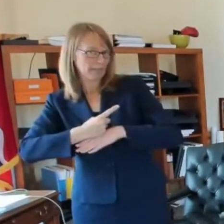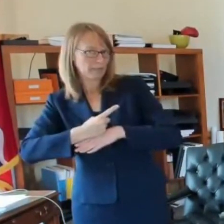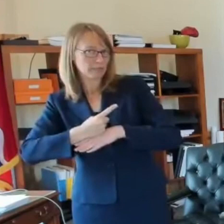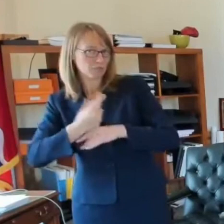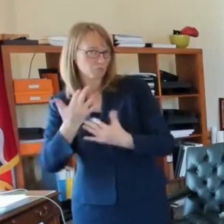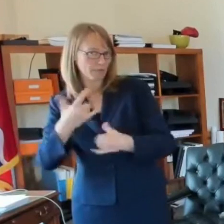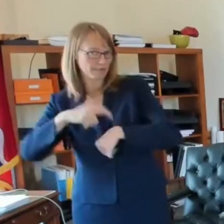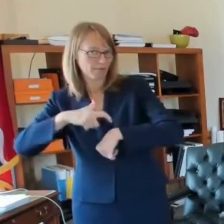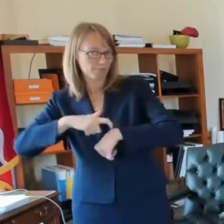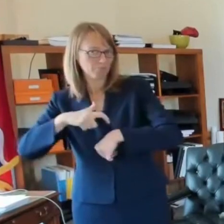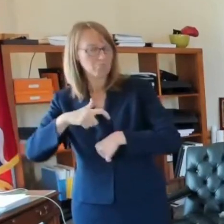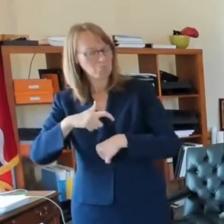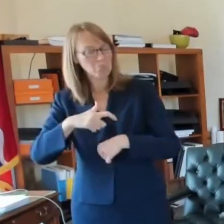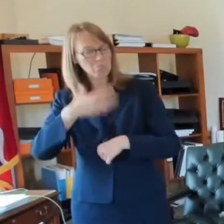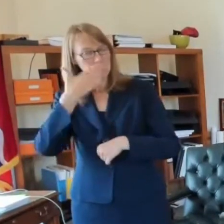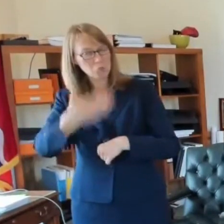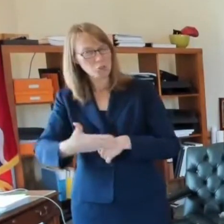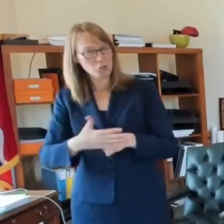good.